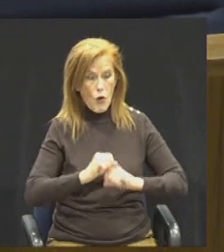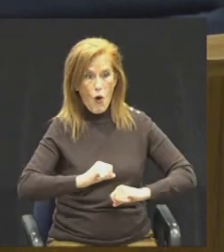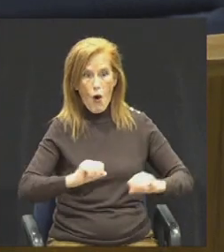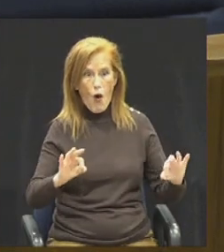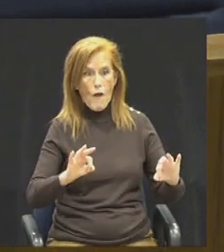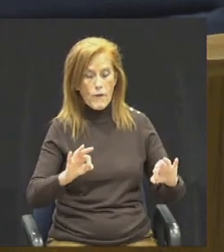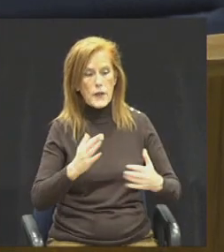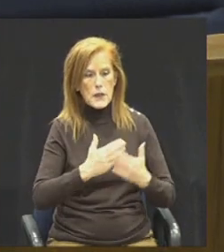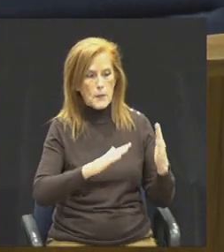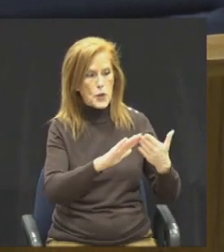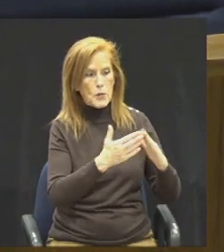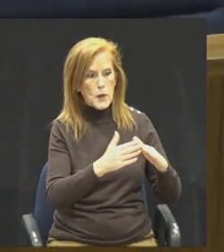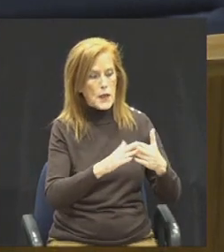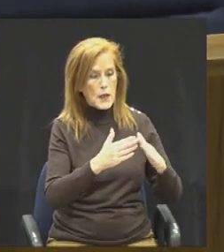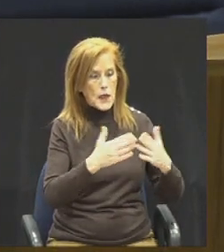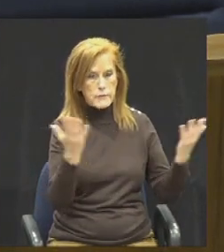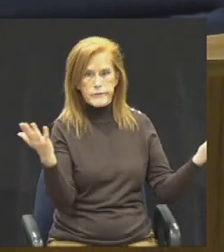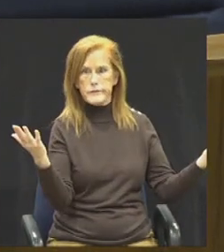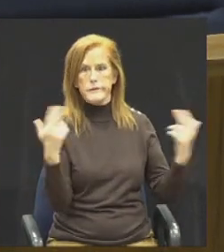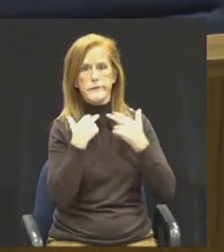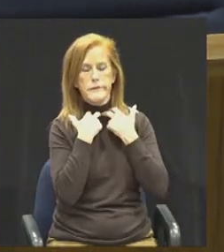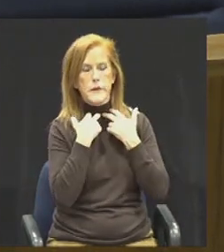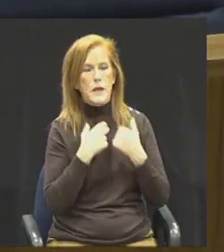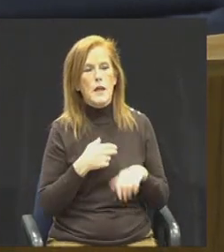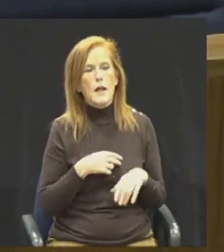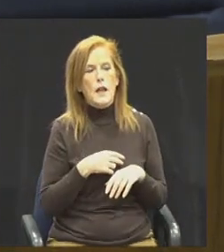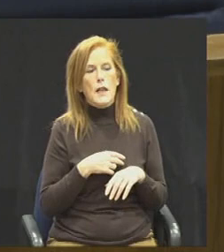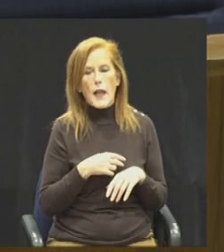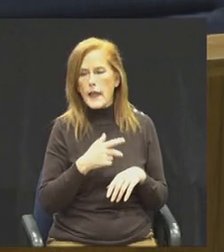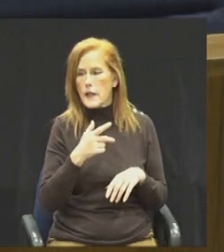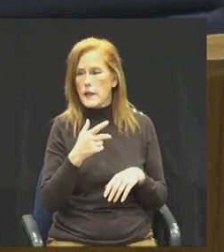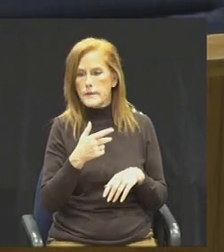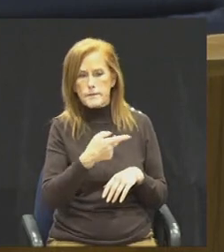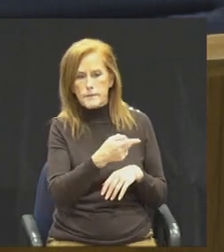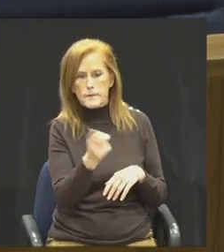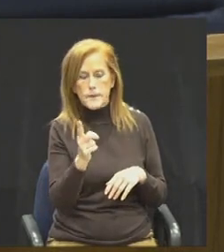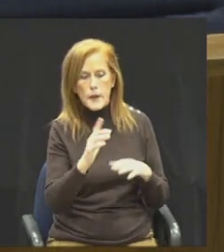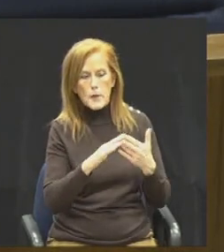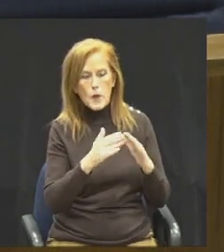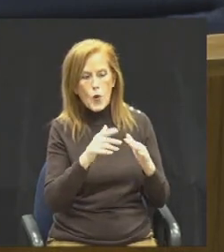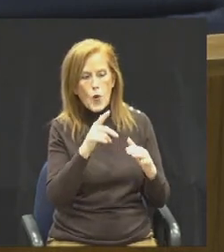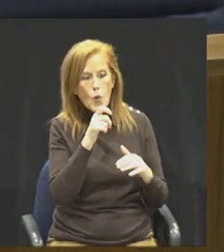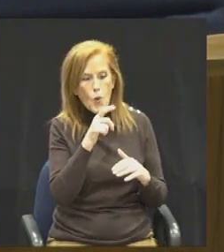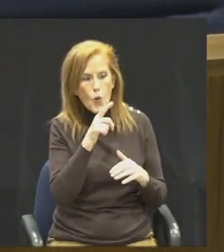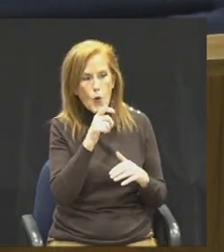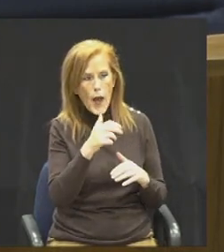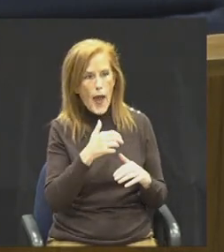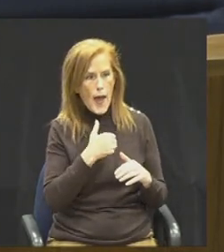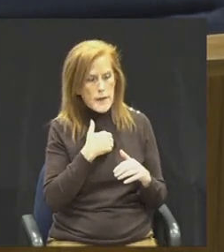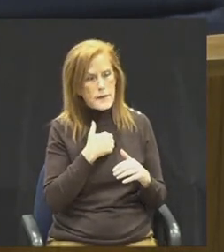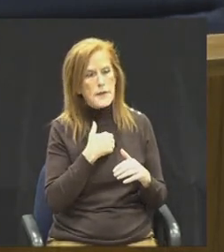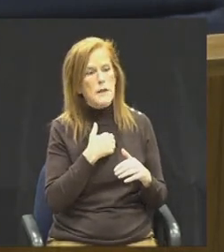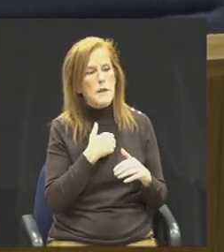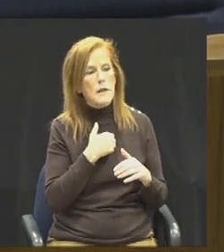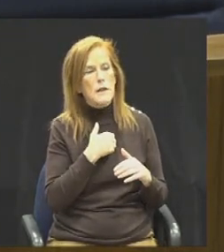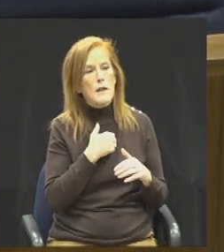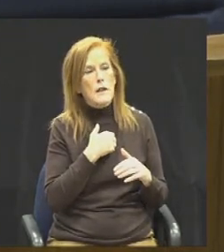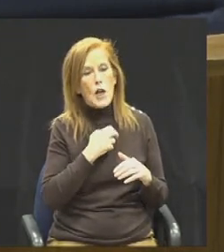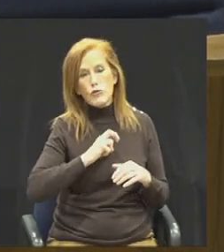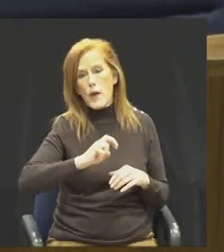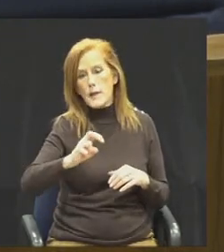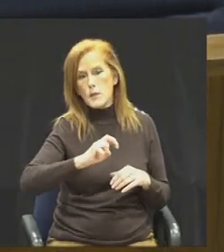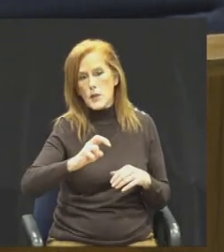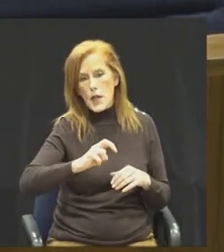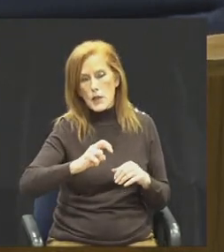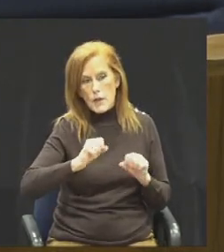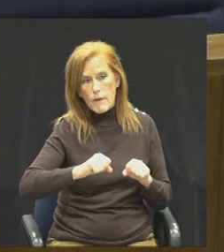we've planned for who in the community, for example, like who in the community has access to accessible transportation mm-hmm. that is then on the hook